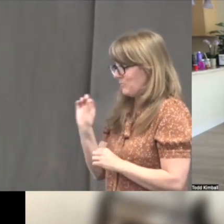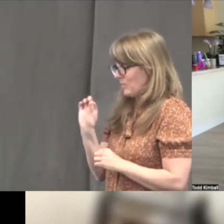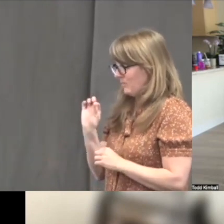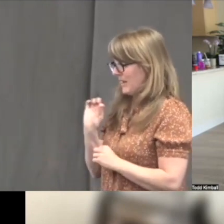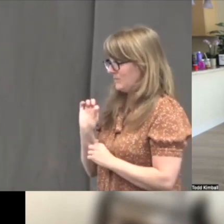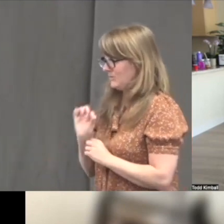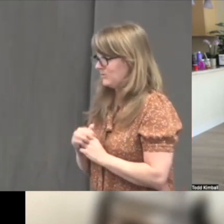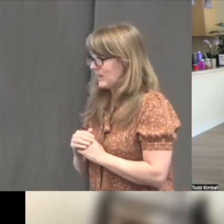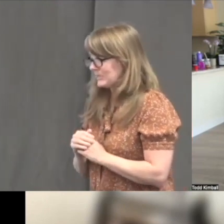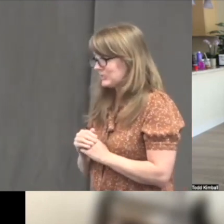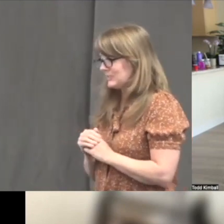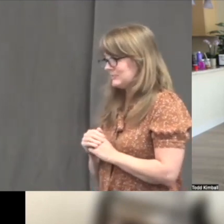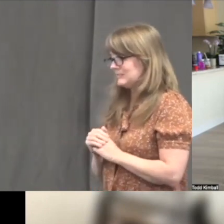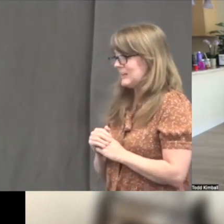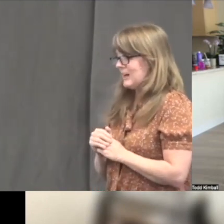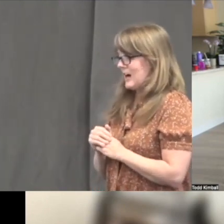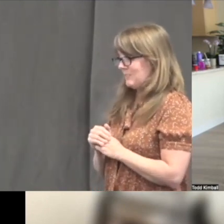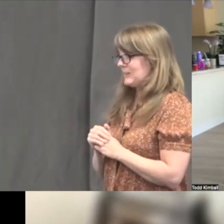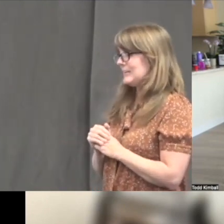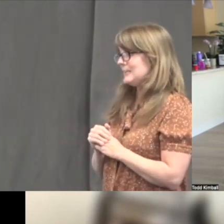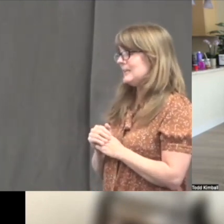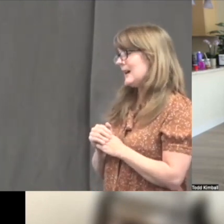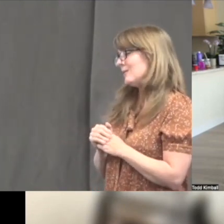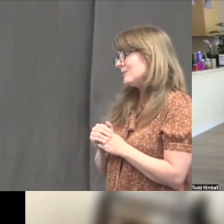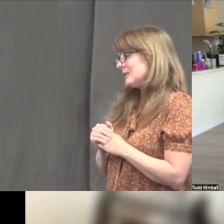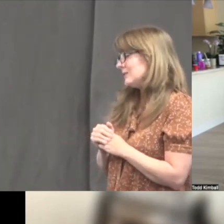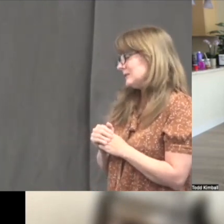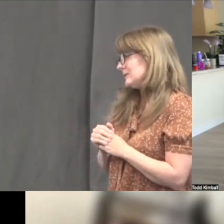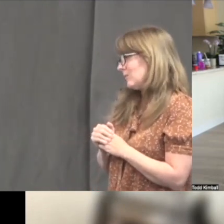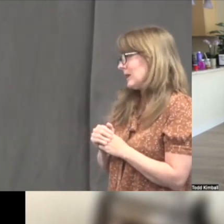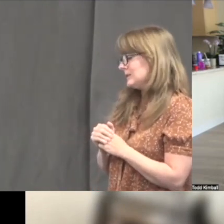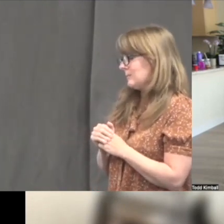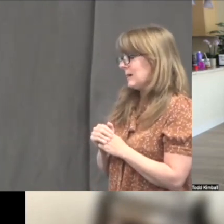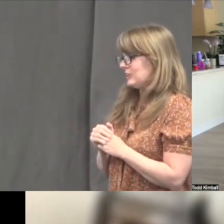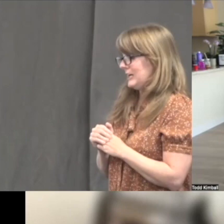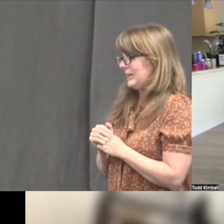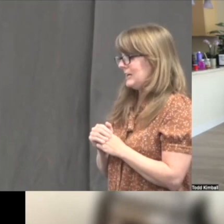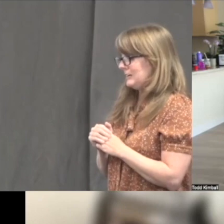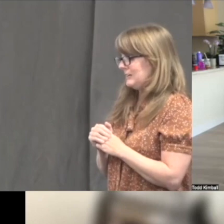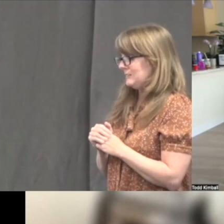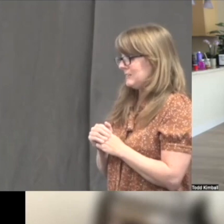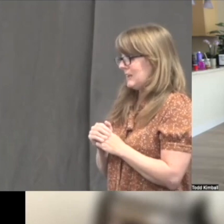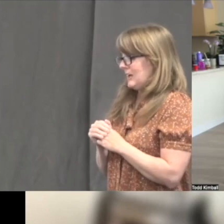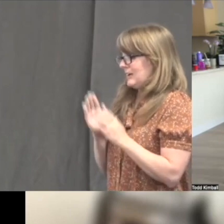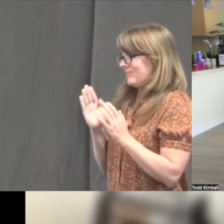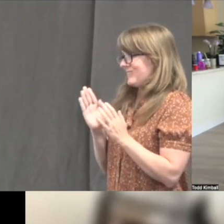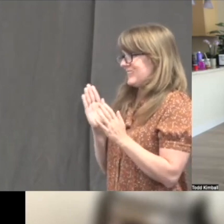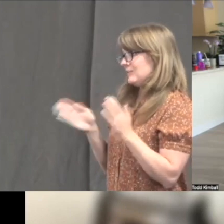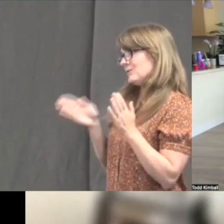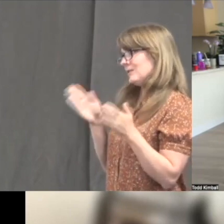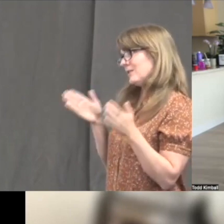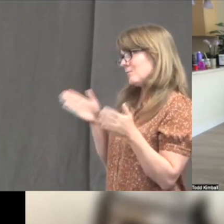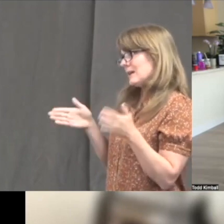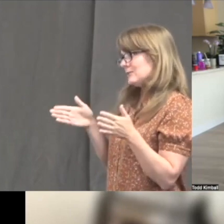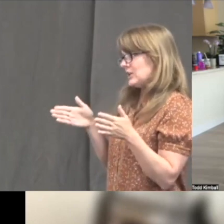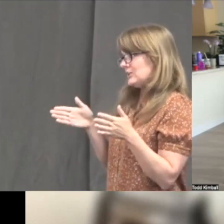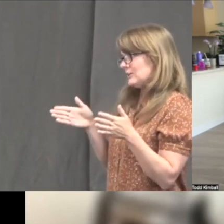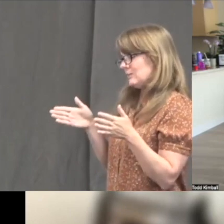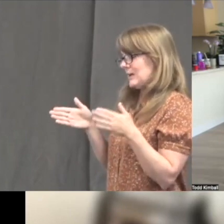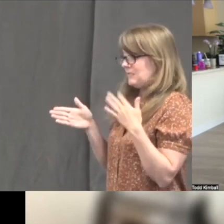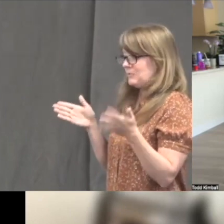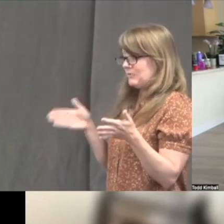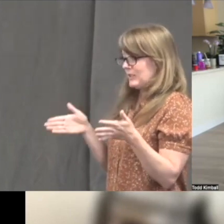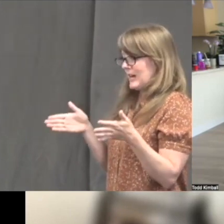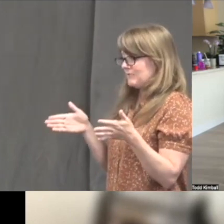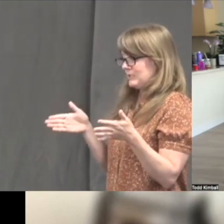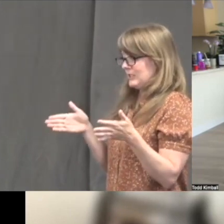like more minute questions. Because that was one of the reasons I wanted to measure it is, sort of are the males changing their